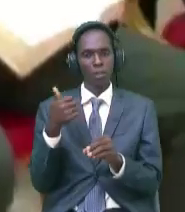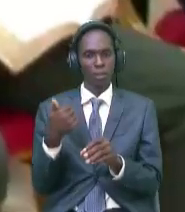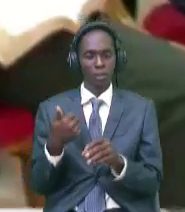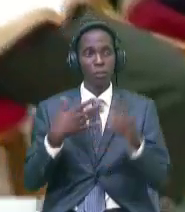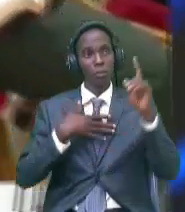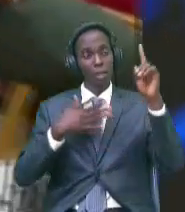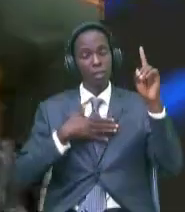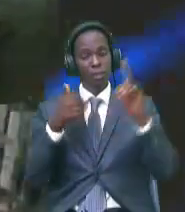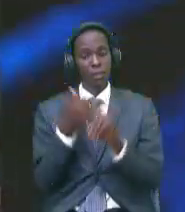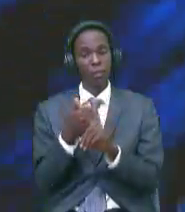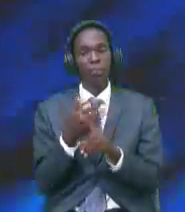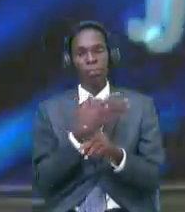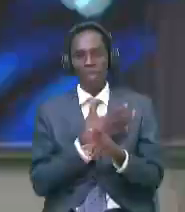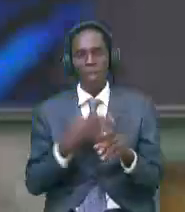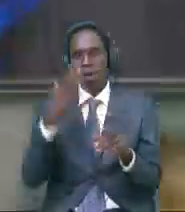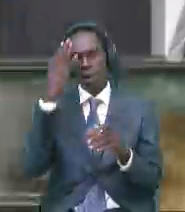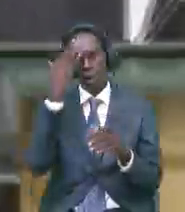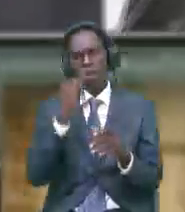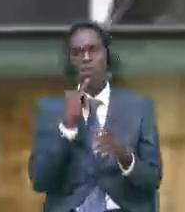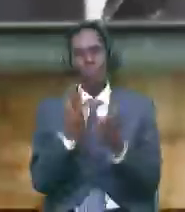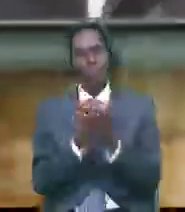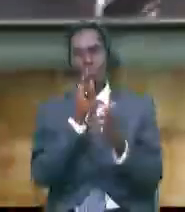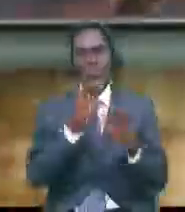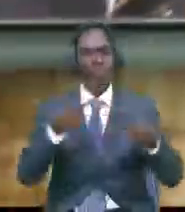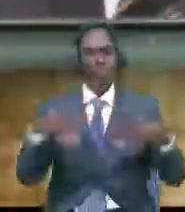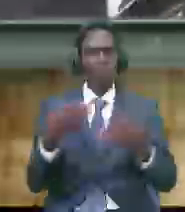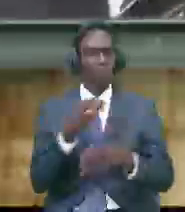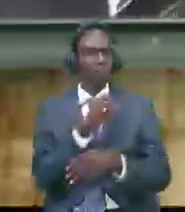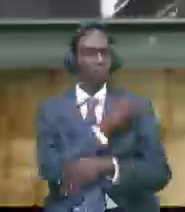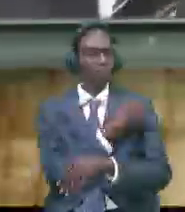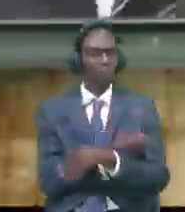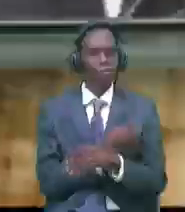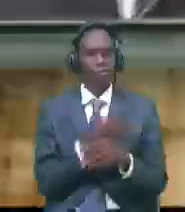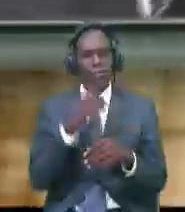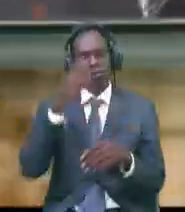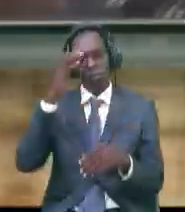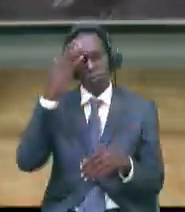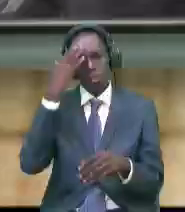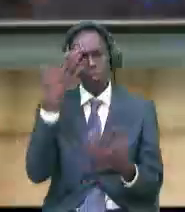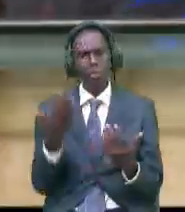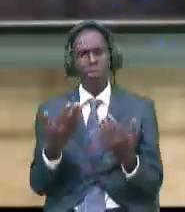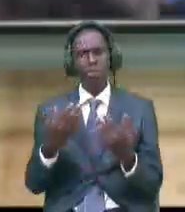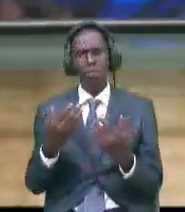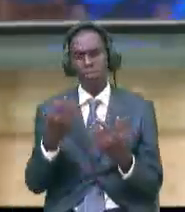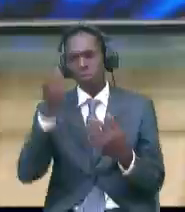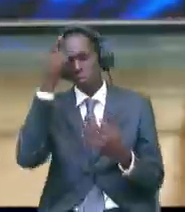give their energy? How can they not give their knowledge? How can they not give everything they have and give it cheerfully unto me?